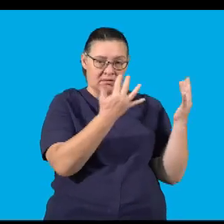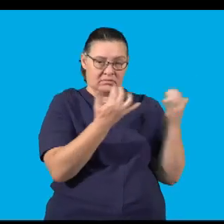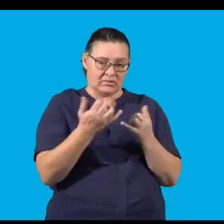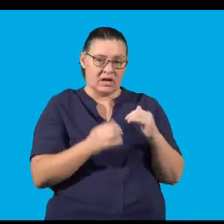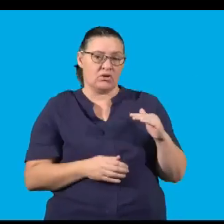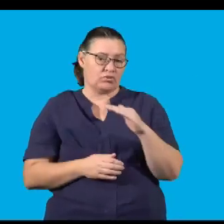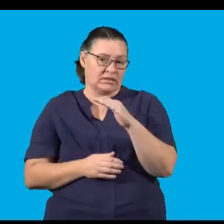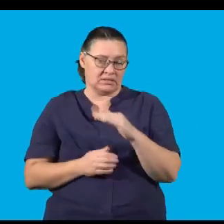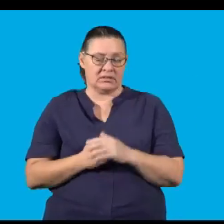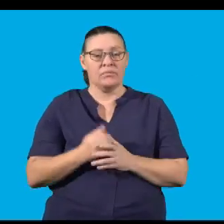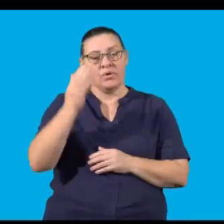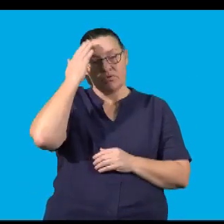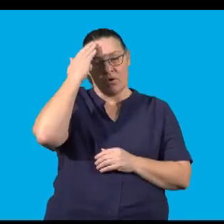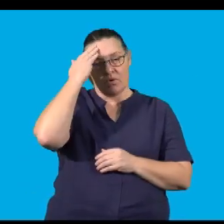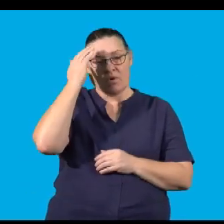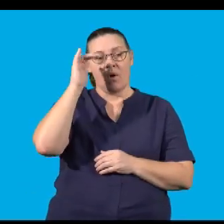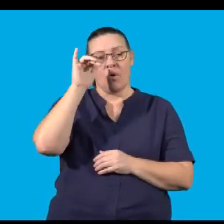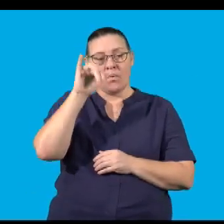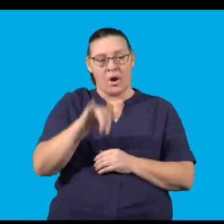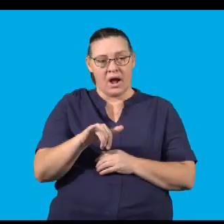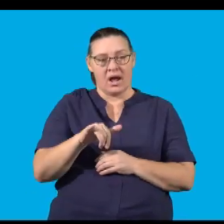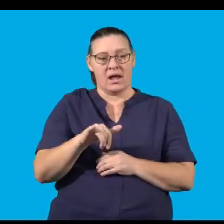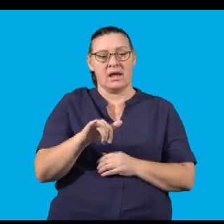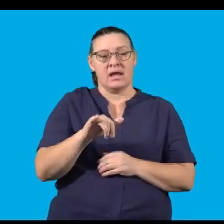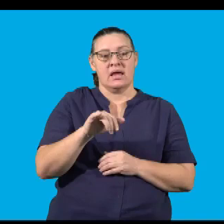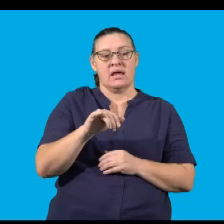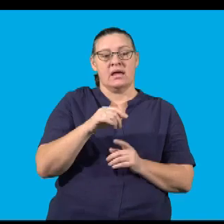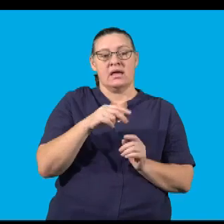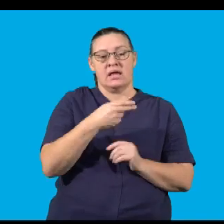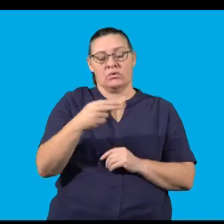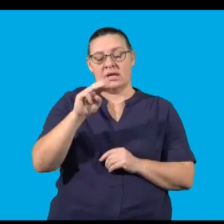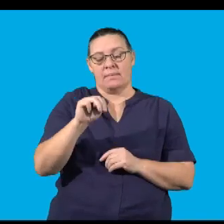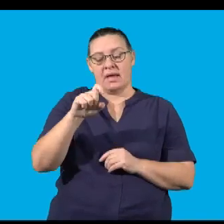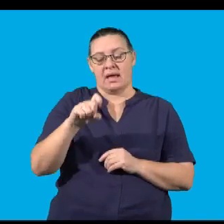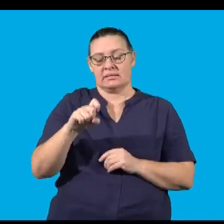we've just worked out the gradient for. So we already know in y equals mx plus c